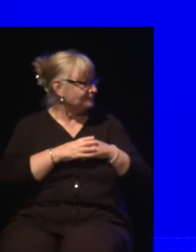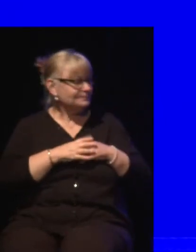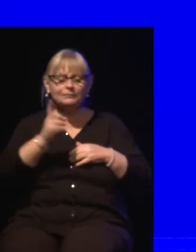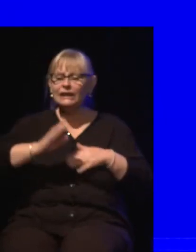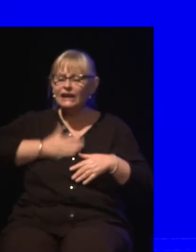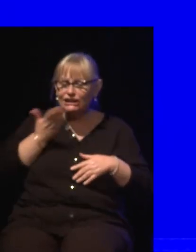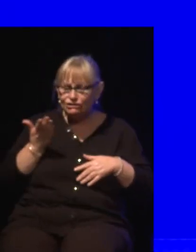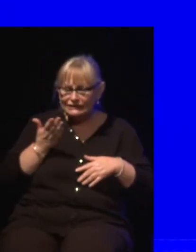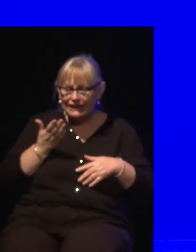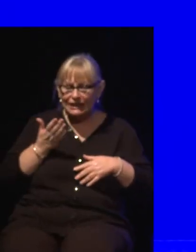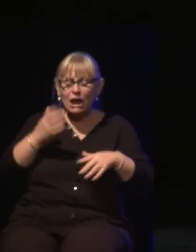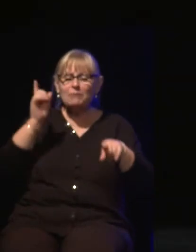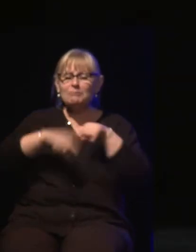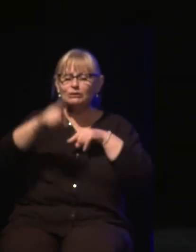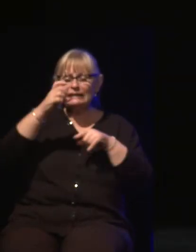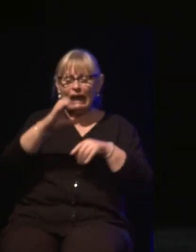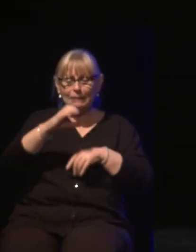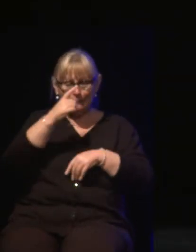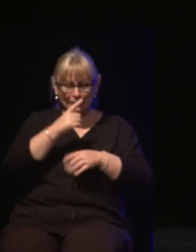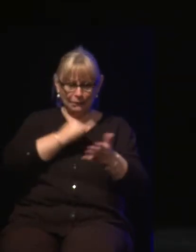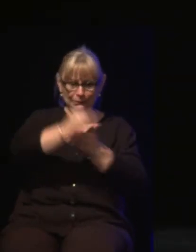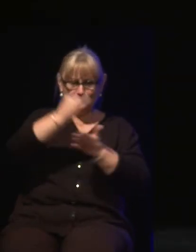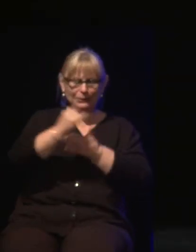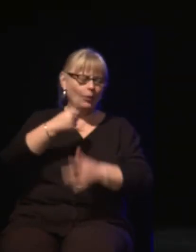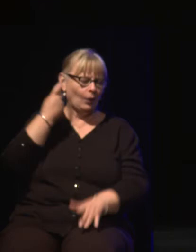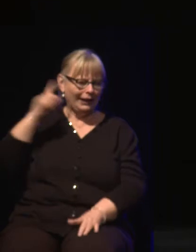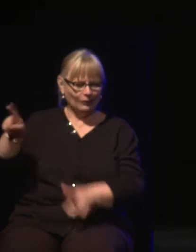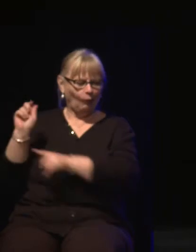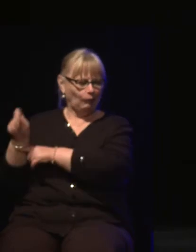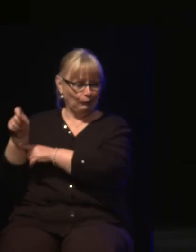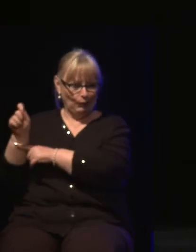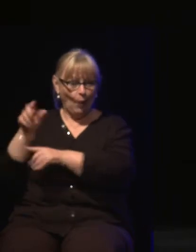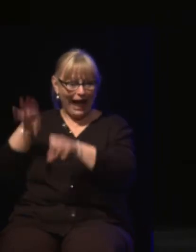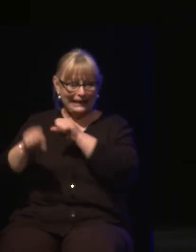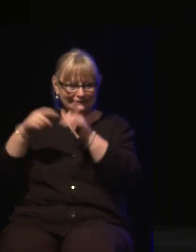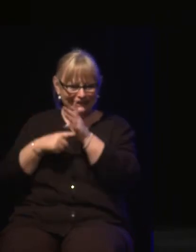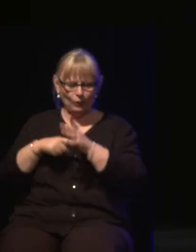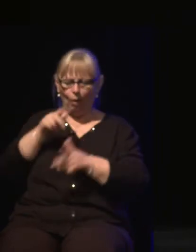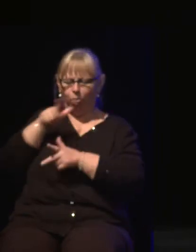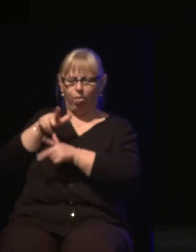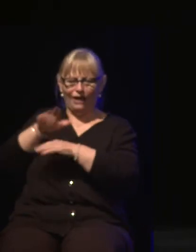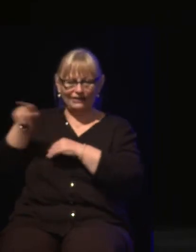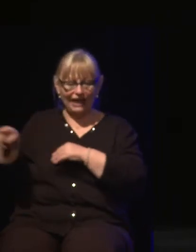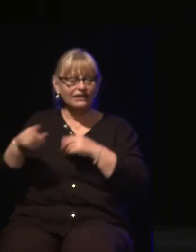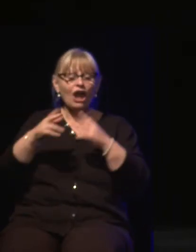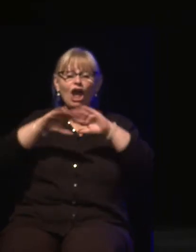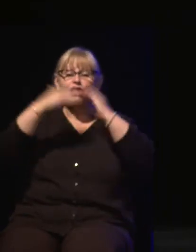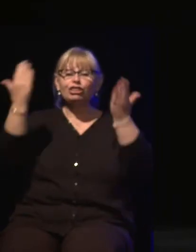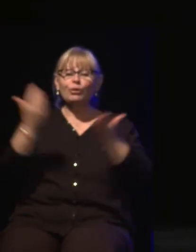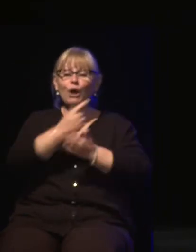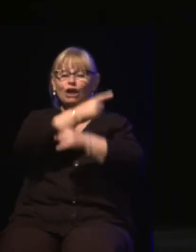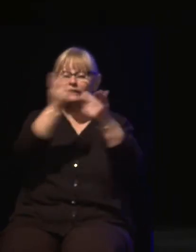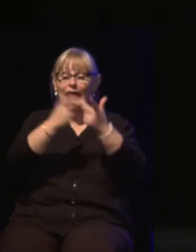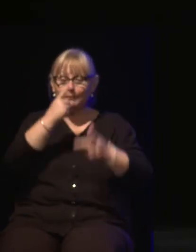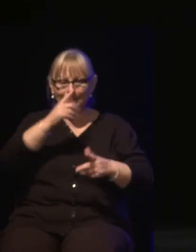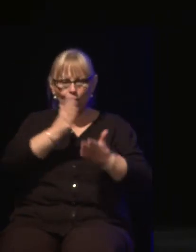What's interesting is whereas most Canberrans might either ignore it or hate it or make fun of it, people in the rest of the world actually are